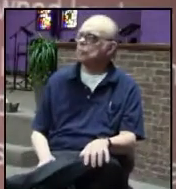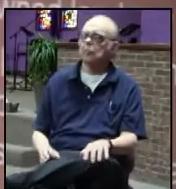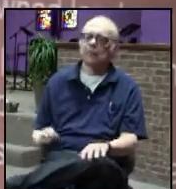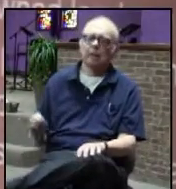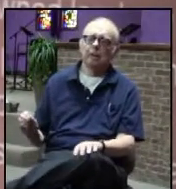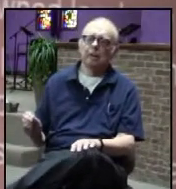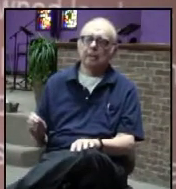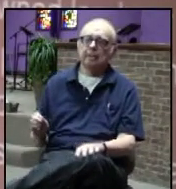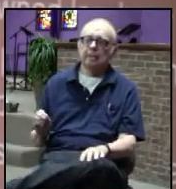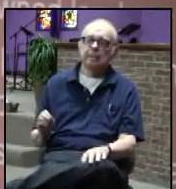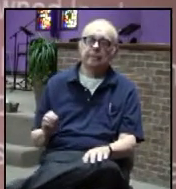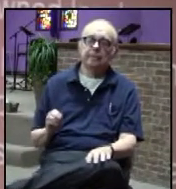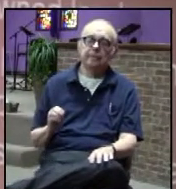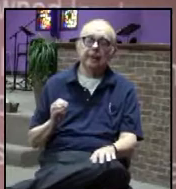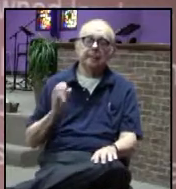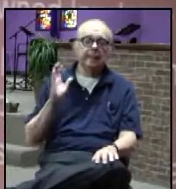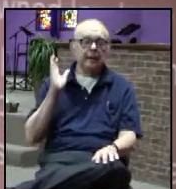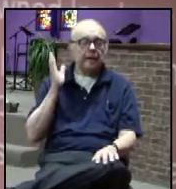Kind of sound familiar?